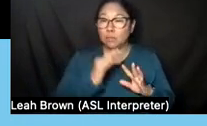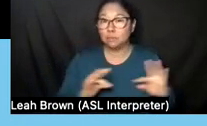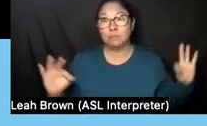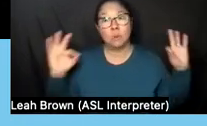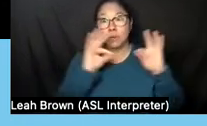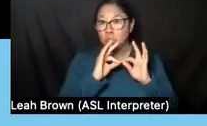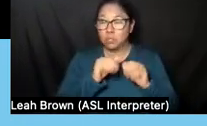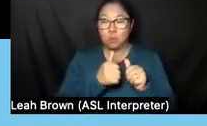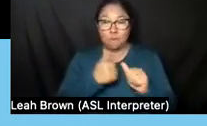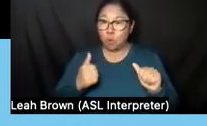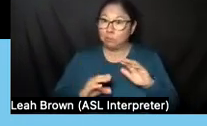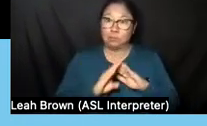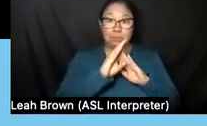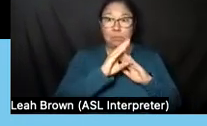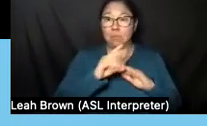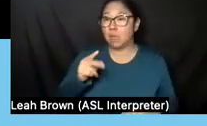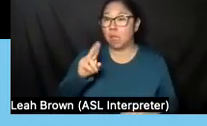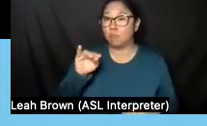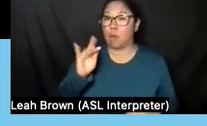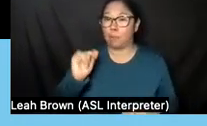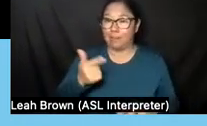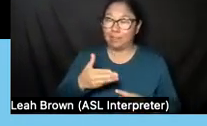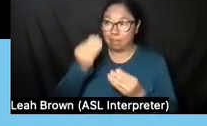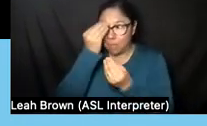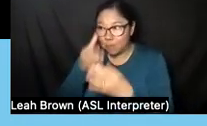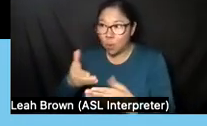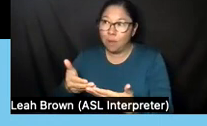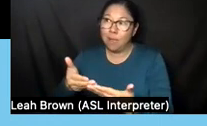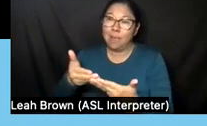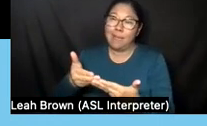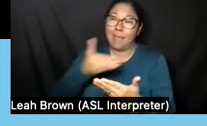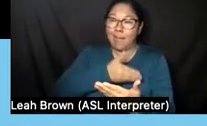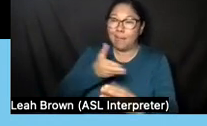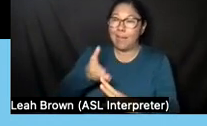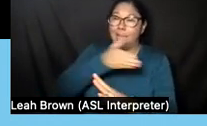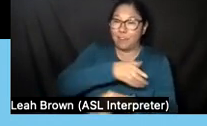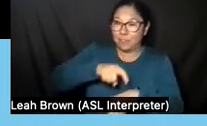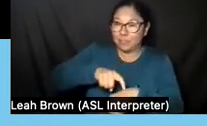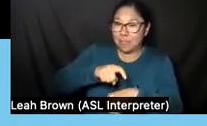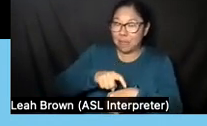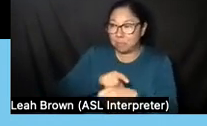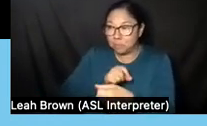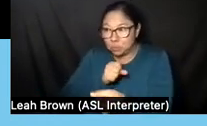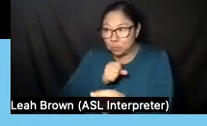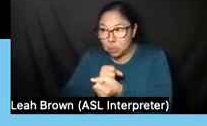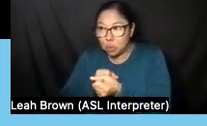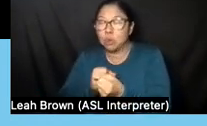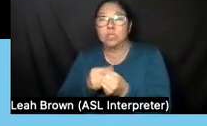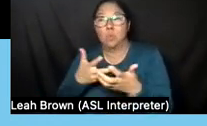earlier, priming is a huge proactive support that we can provide to our kids in hopes of preventing the escalation